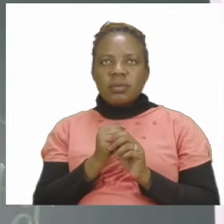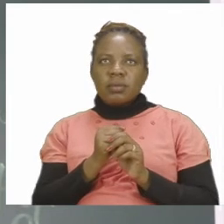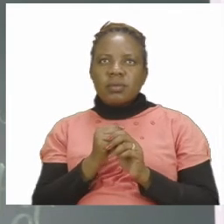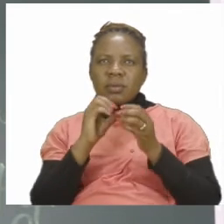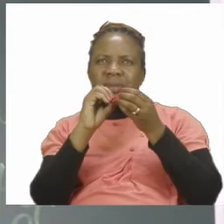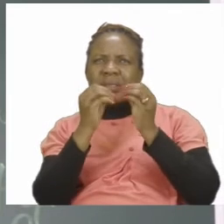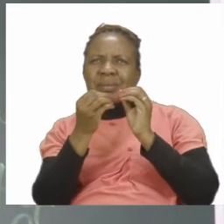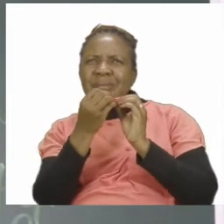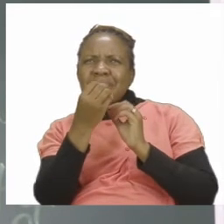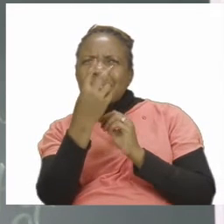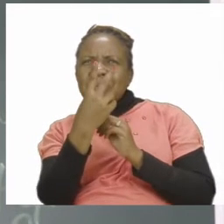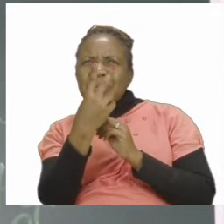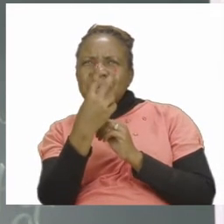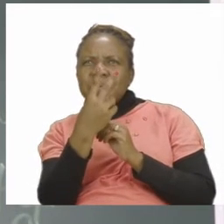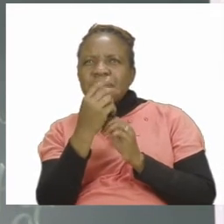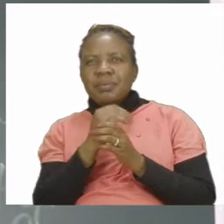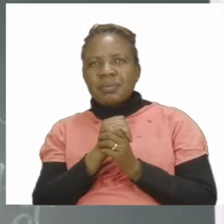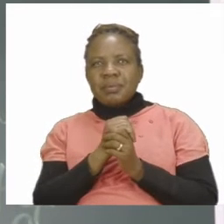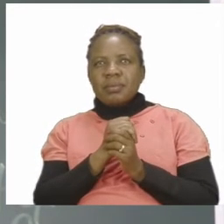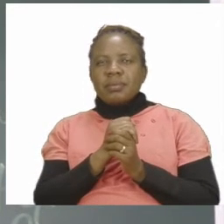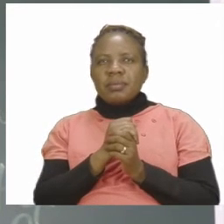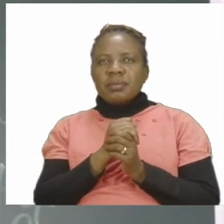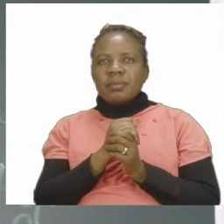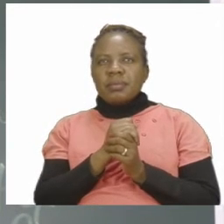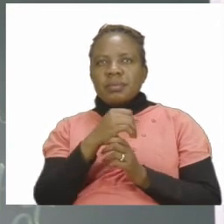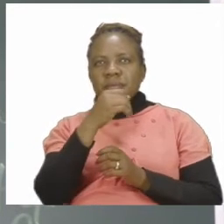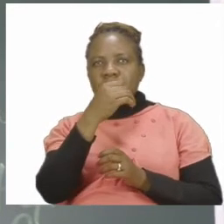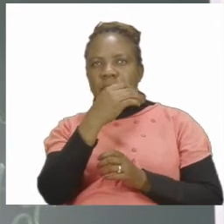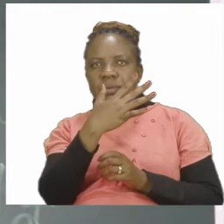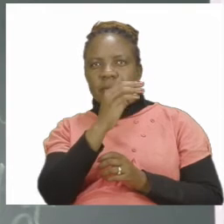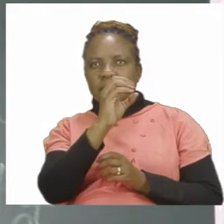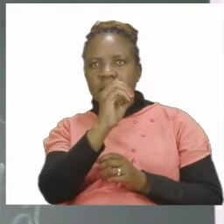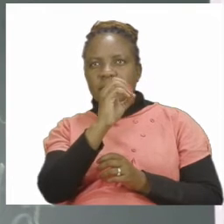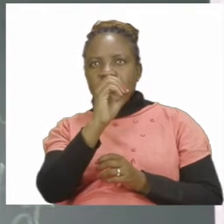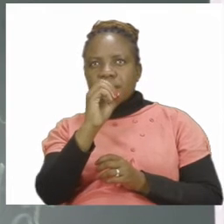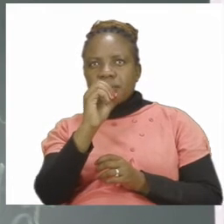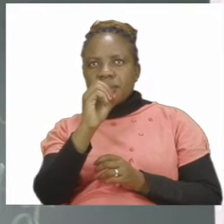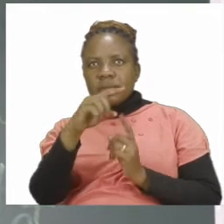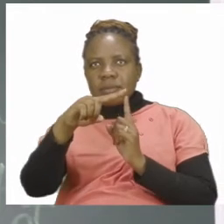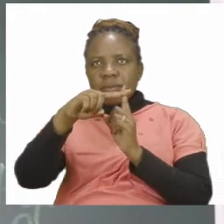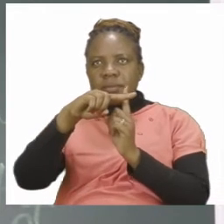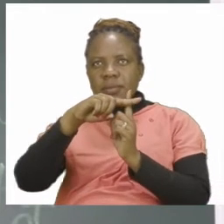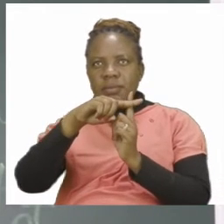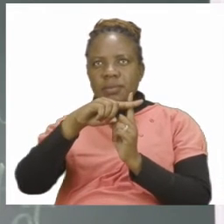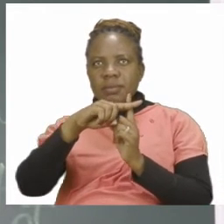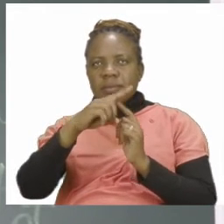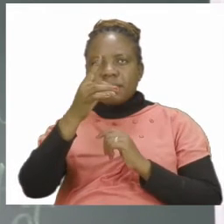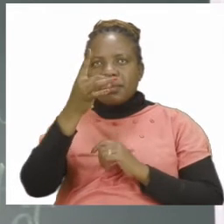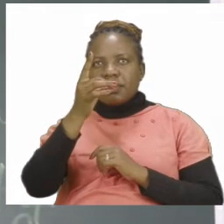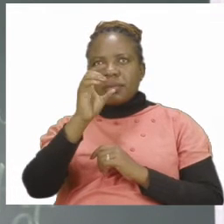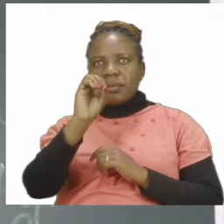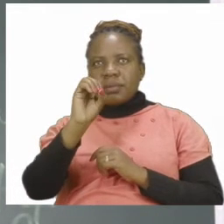there, number 2. And the number is 500 plus 80